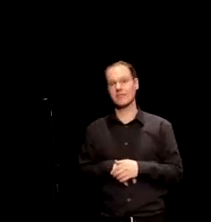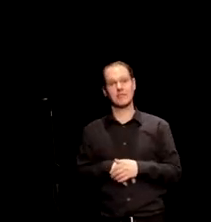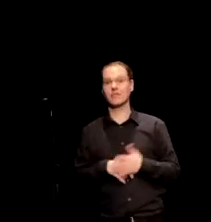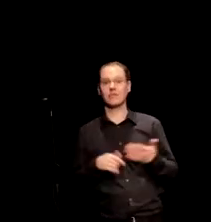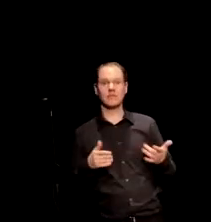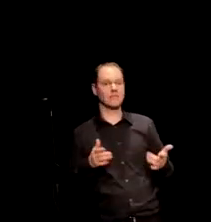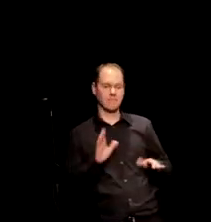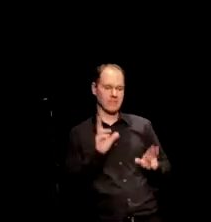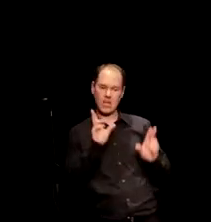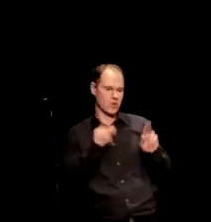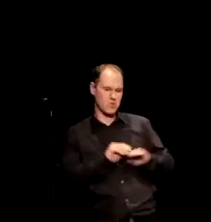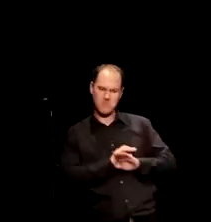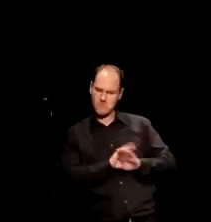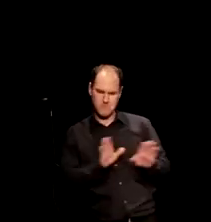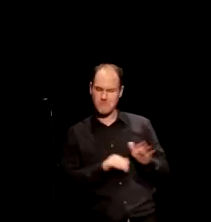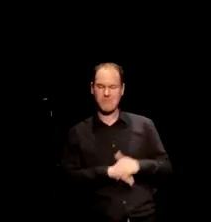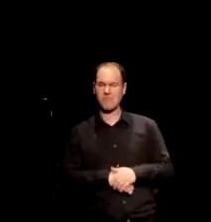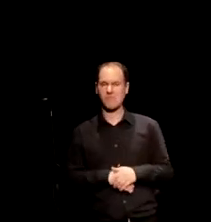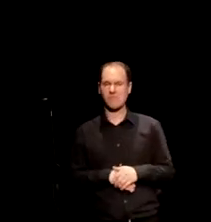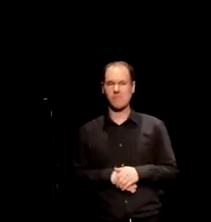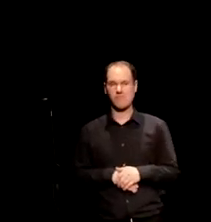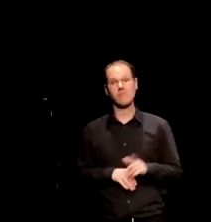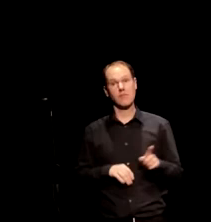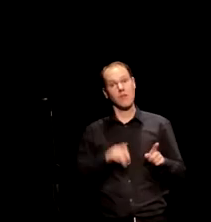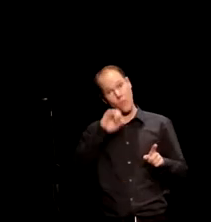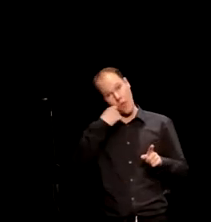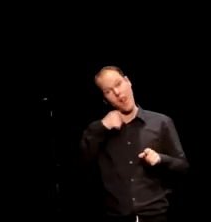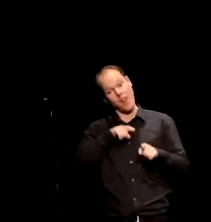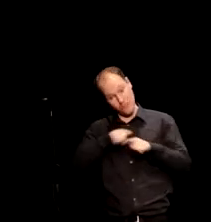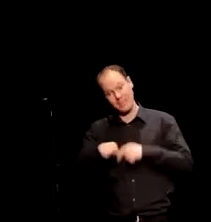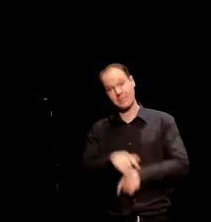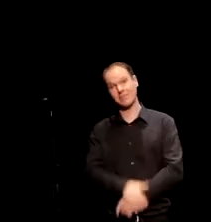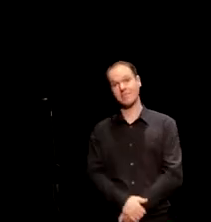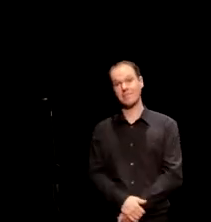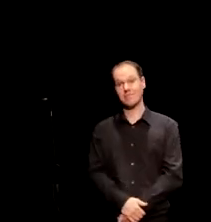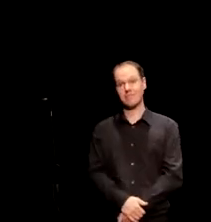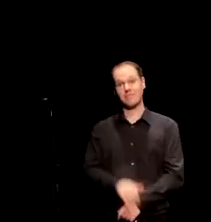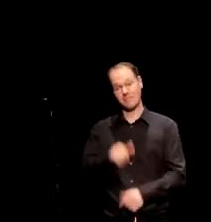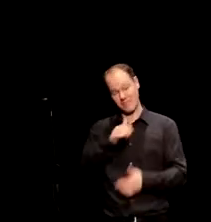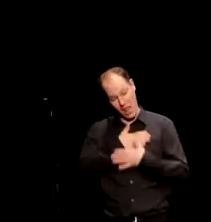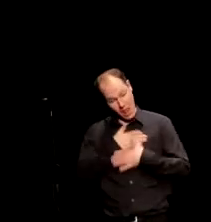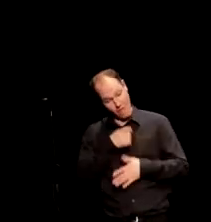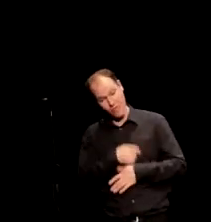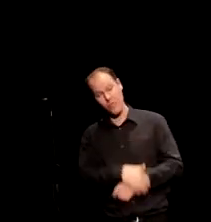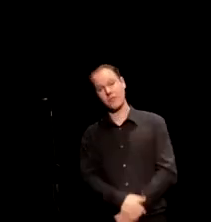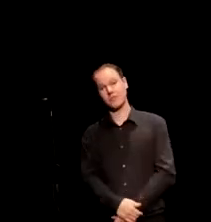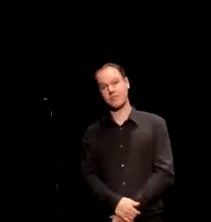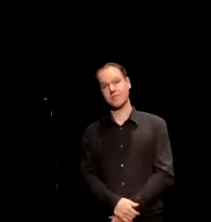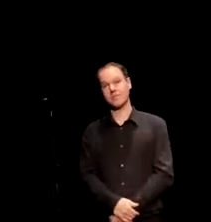I don't, Rob. But I shall try. For I love you.